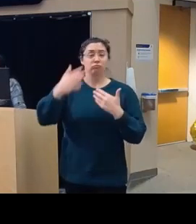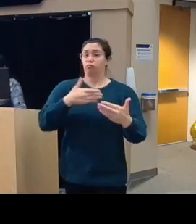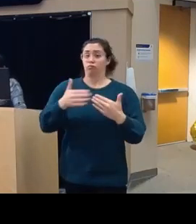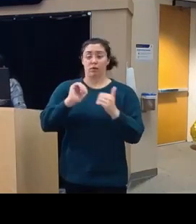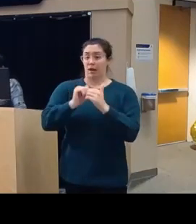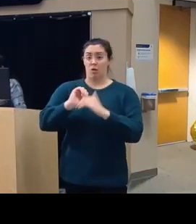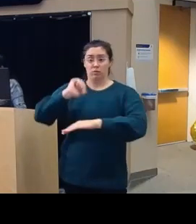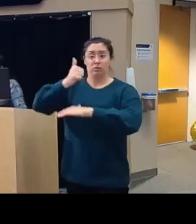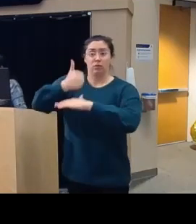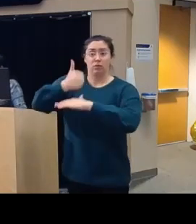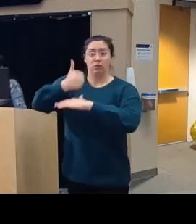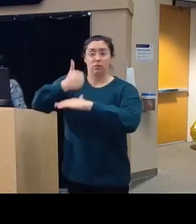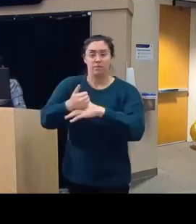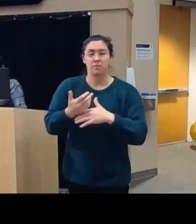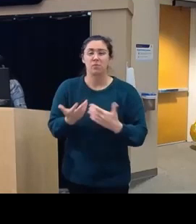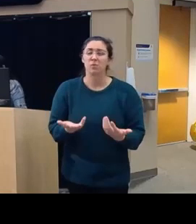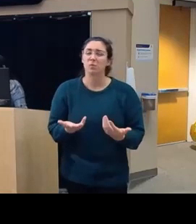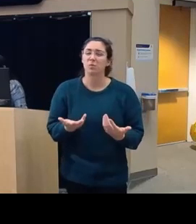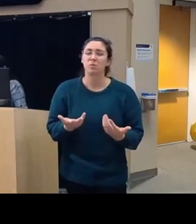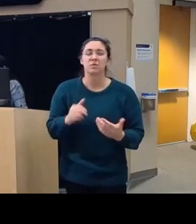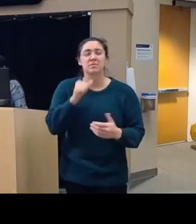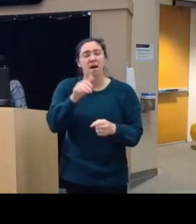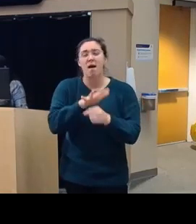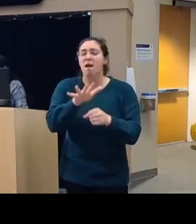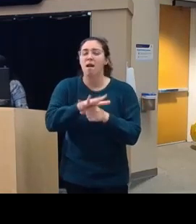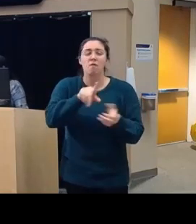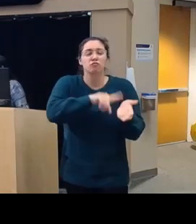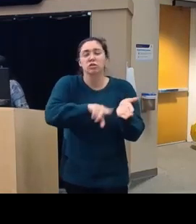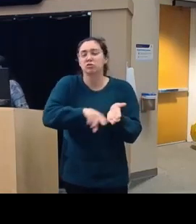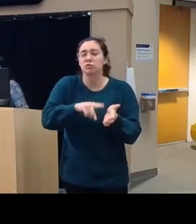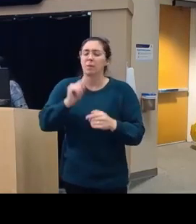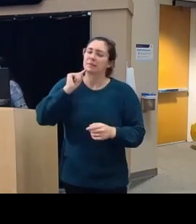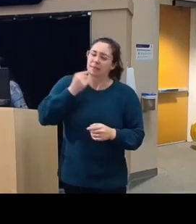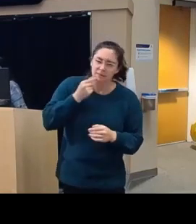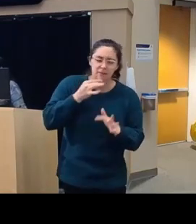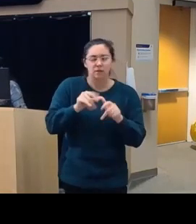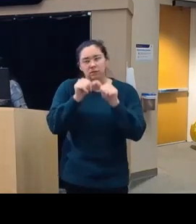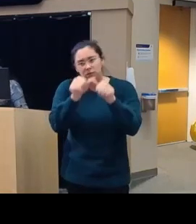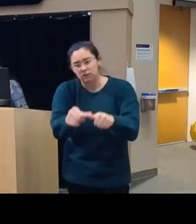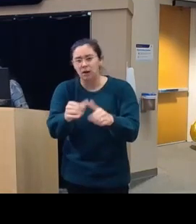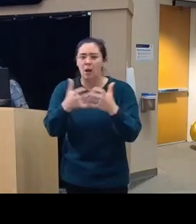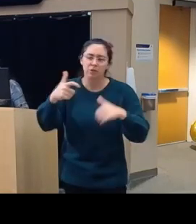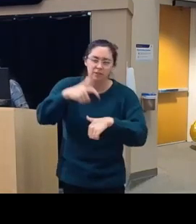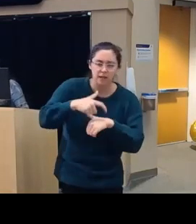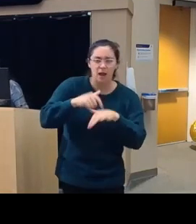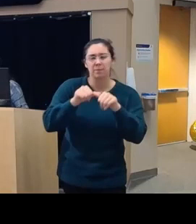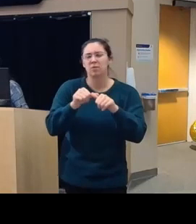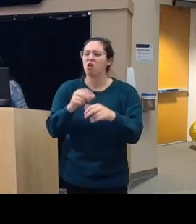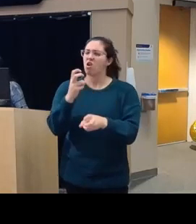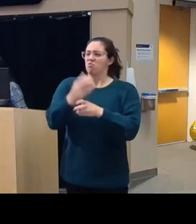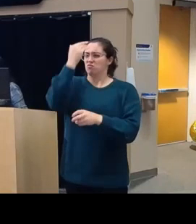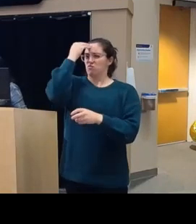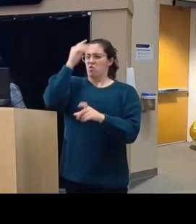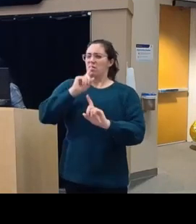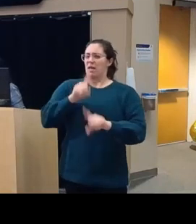those are implemented, we don't still know as much about like intensity and duration. I'm not sure, it's going to be hard to get some of those answers in